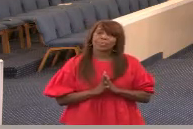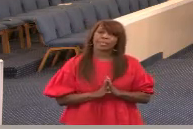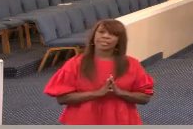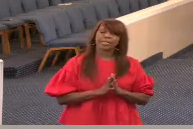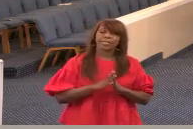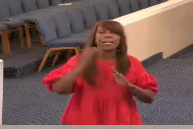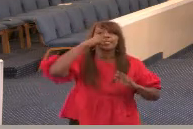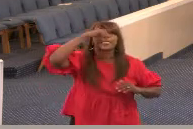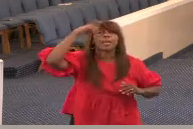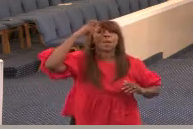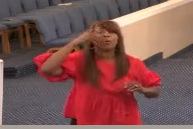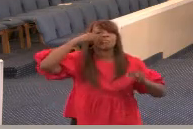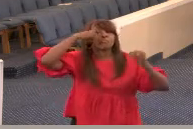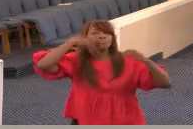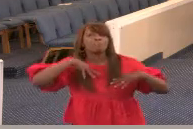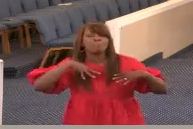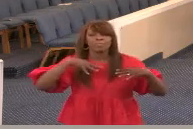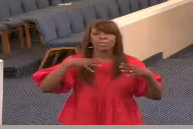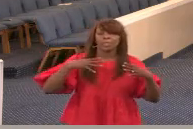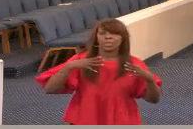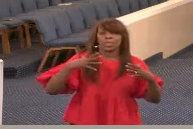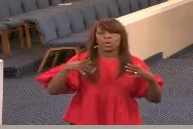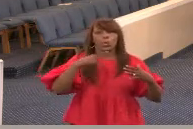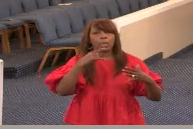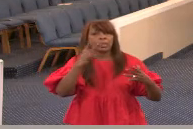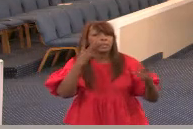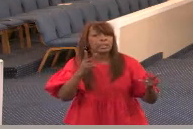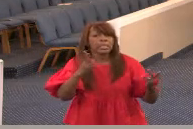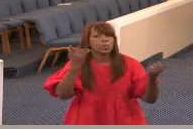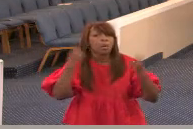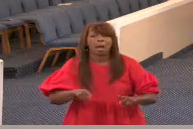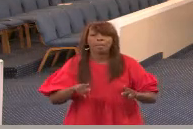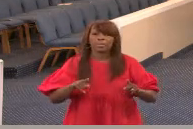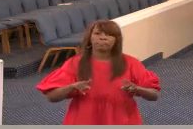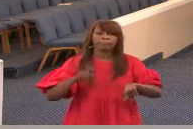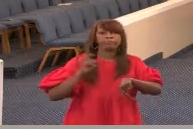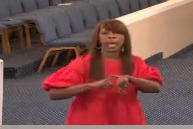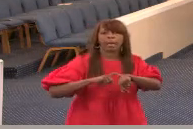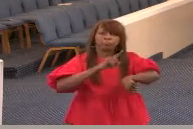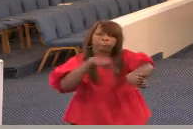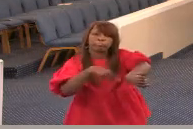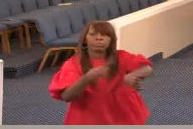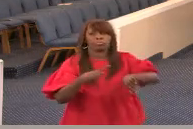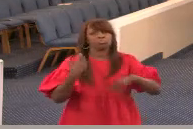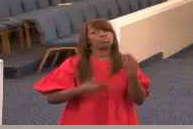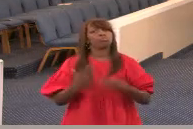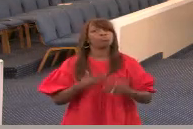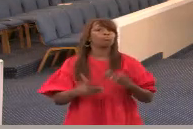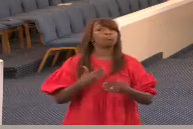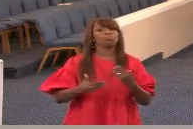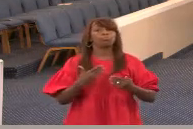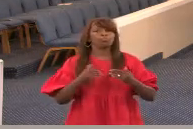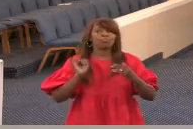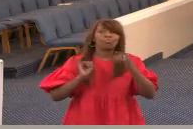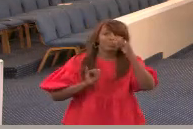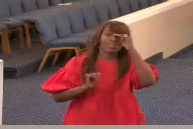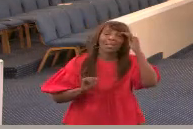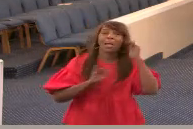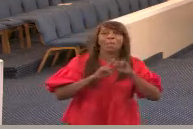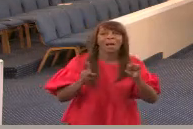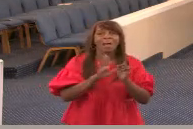summer almost spent, we can see time does pass. And in the midst of that,